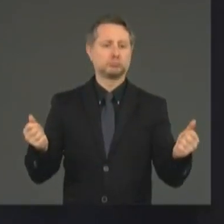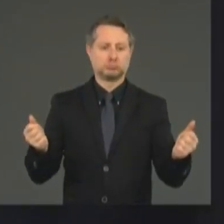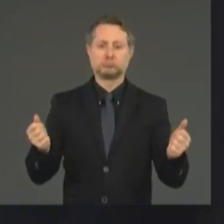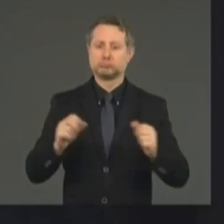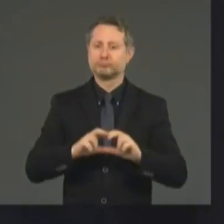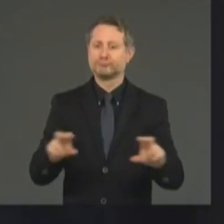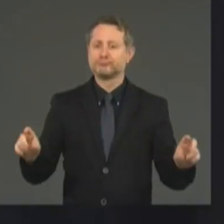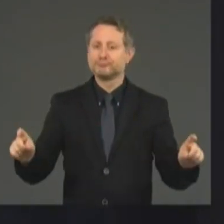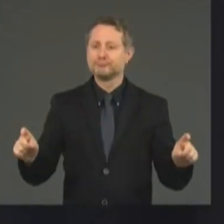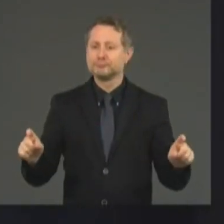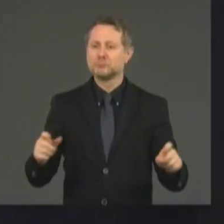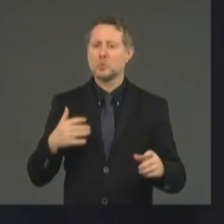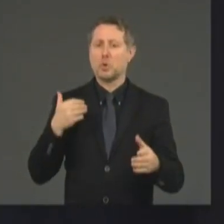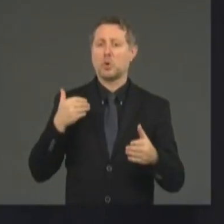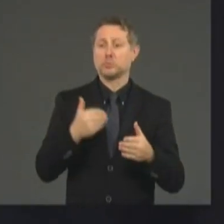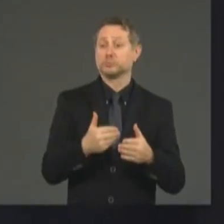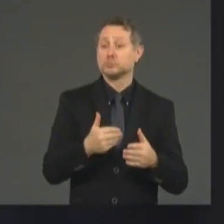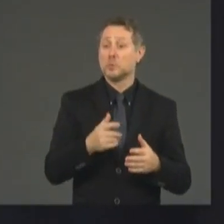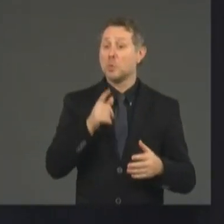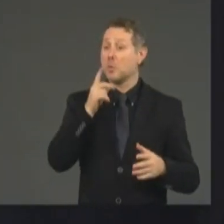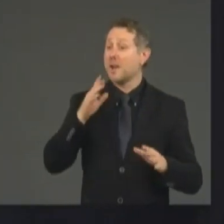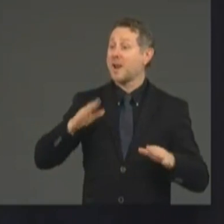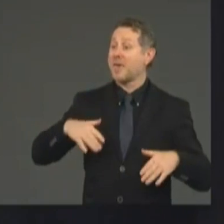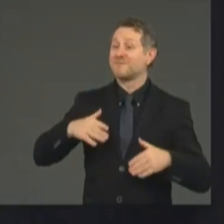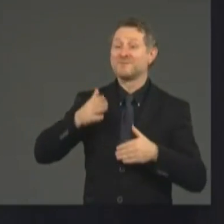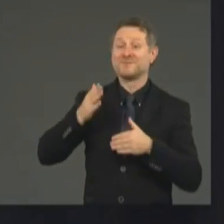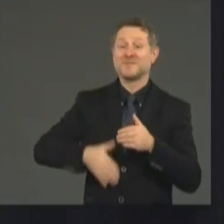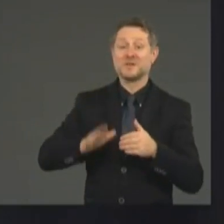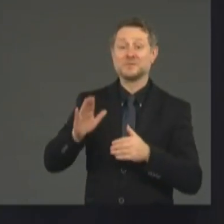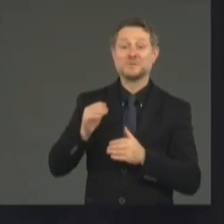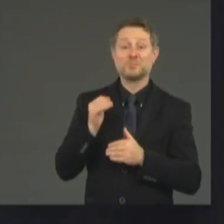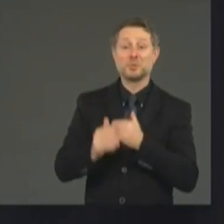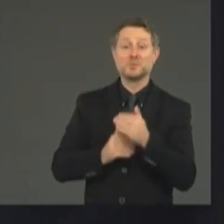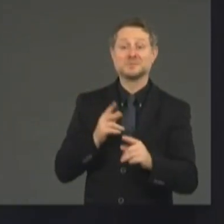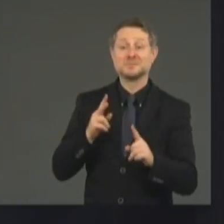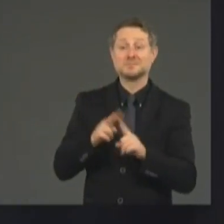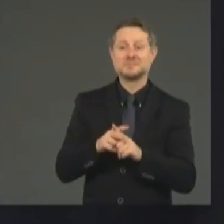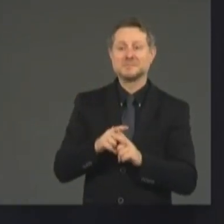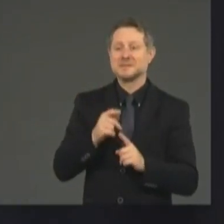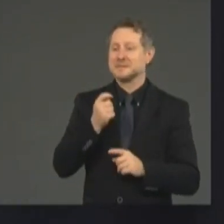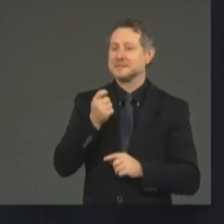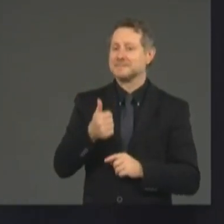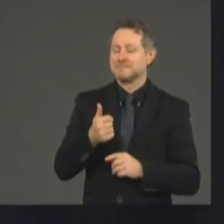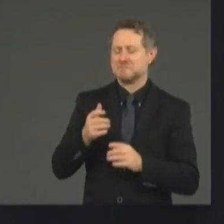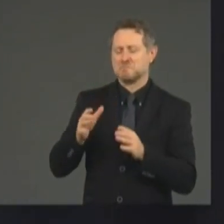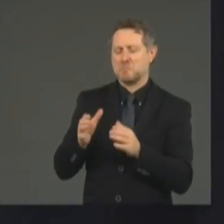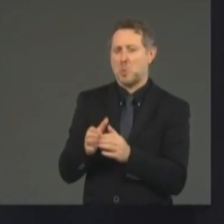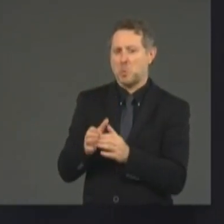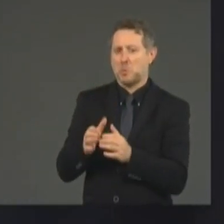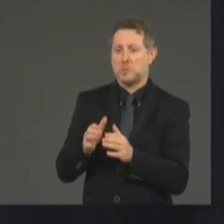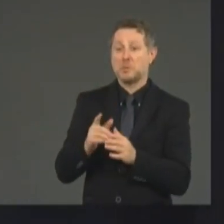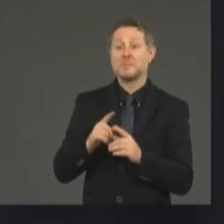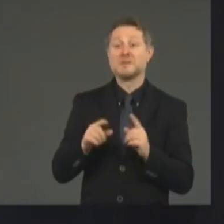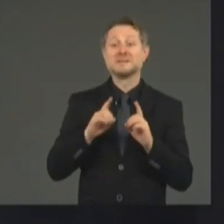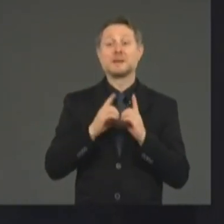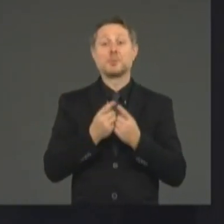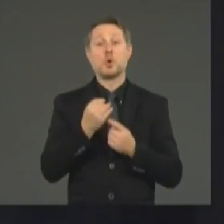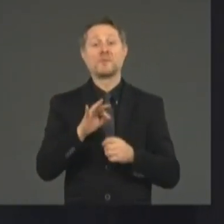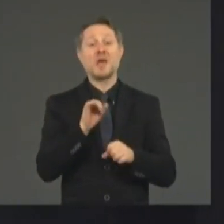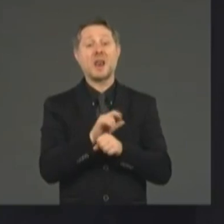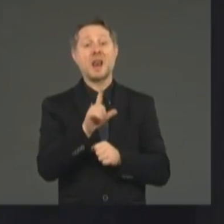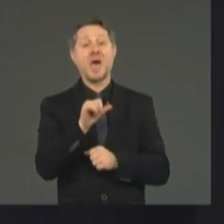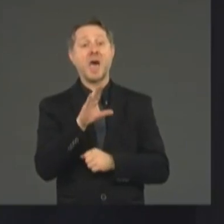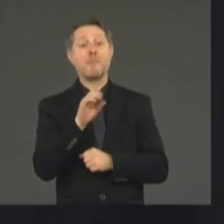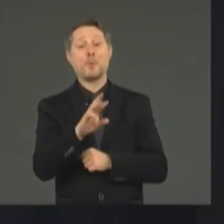very close. So for the people who are outstanding, that is now the exception, not the rule, and DOL is working round the clock to address those issues. And Commissioner Reardon will